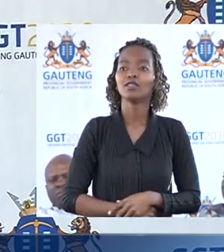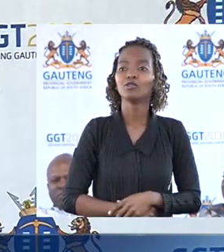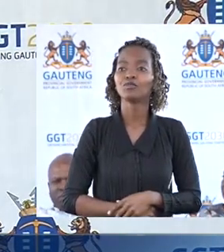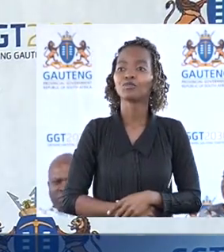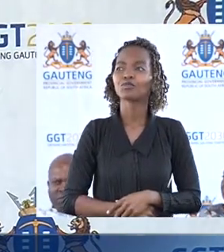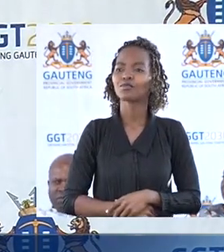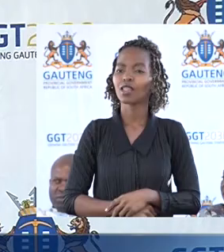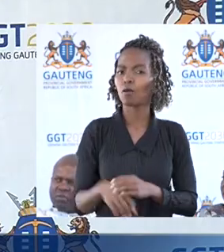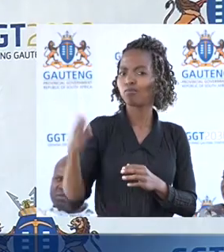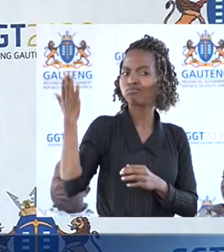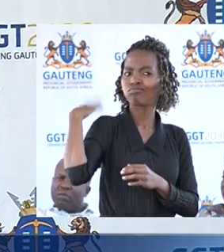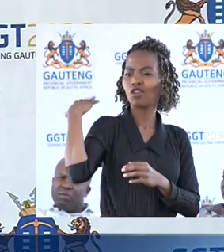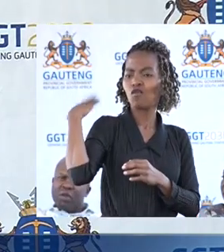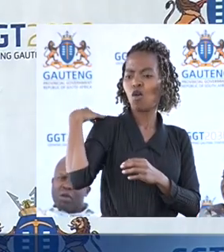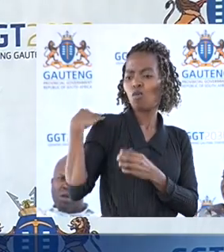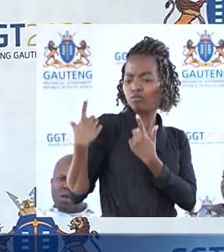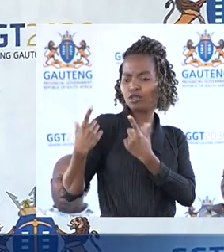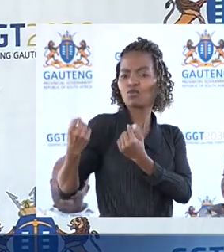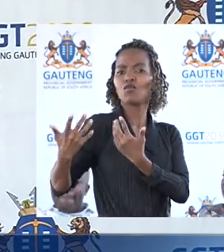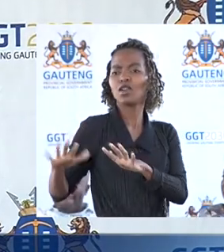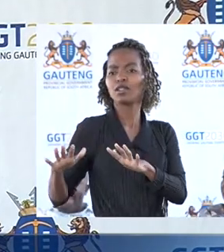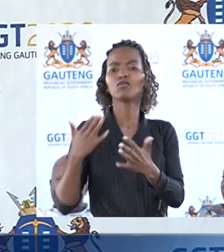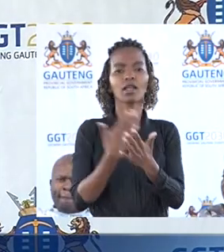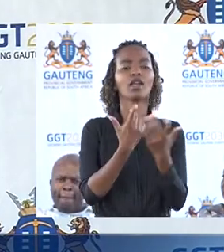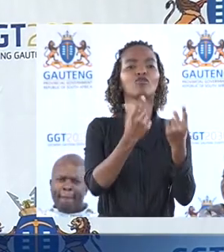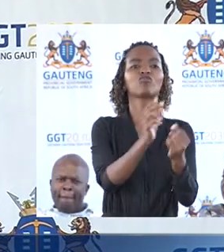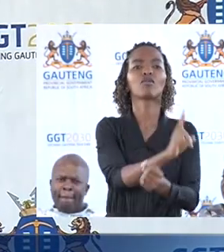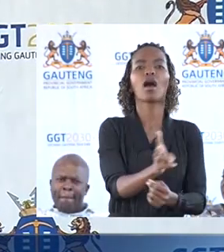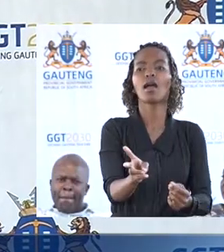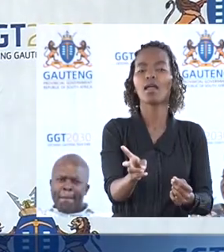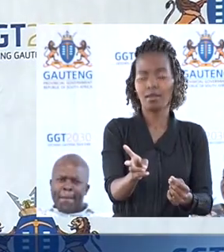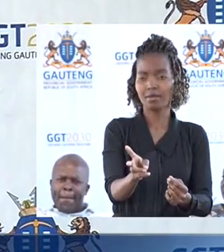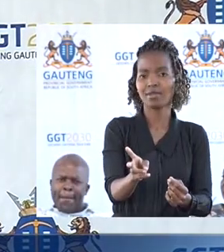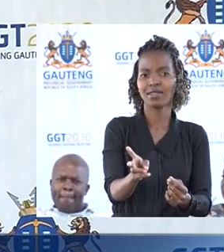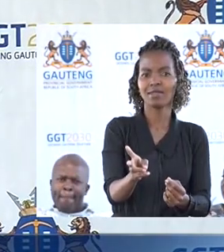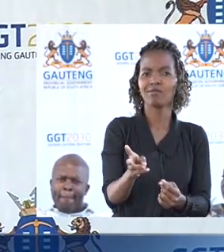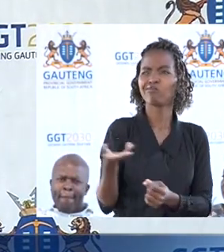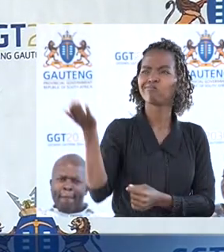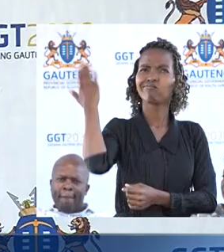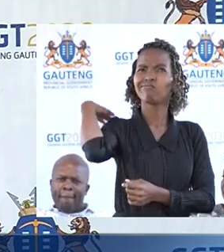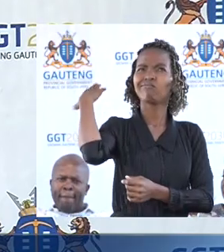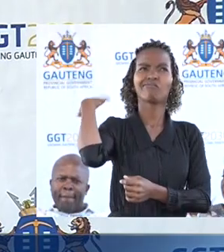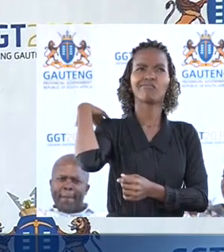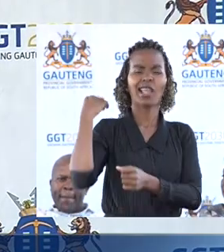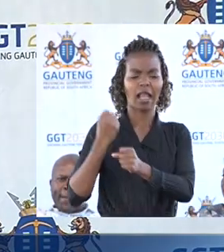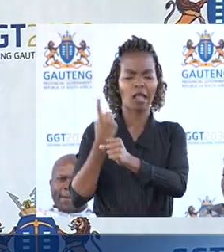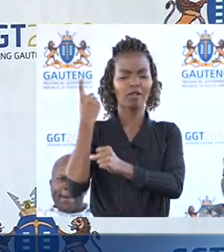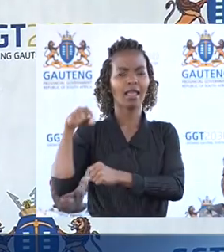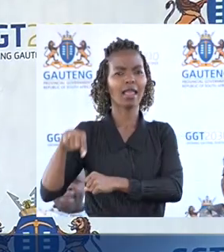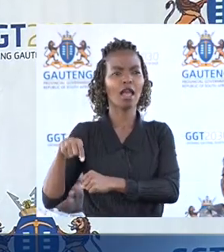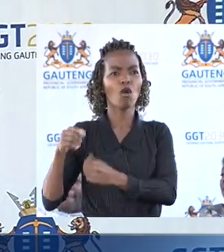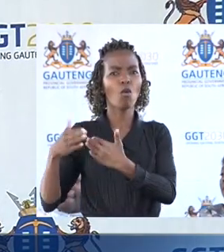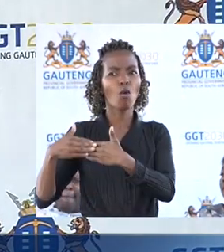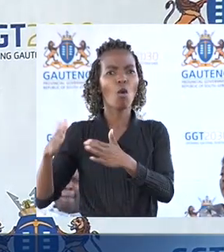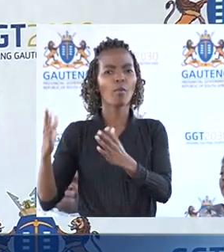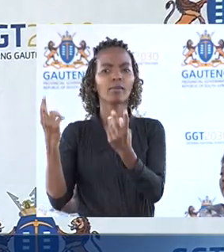we did it before, we can do it now. At one stage in Gauteng, we're